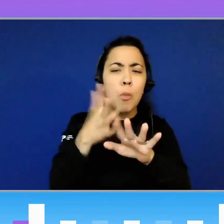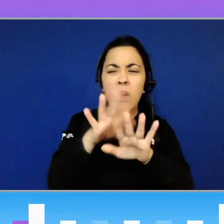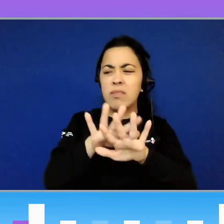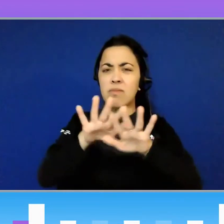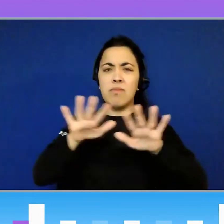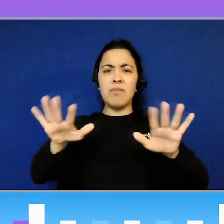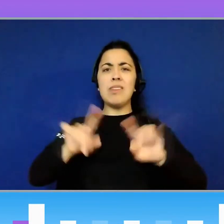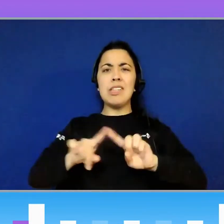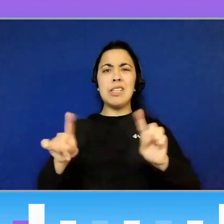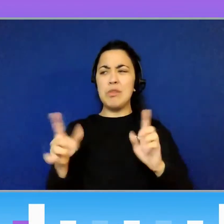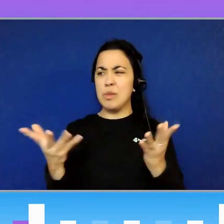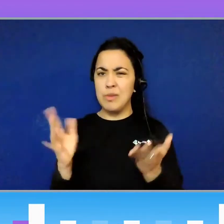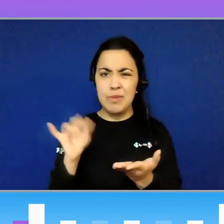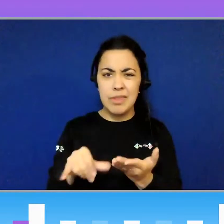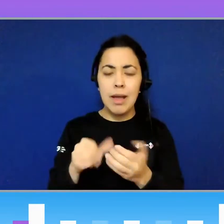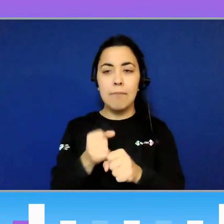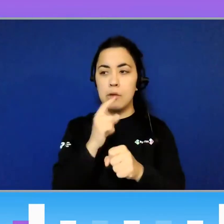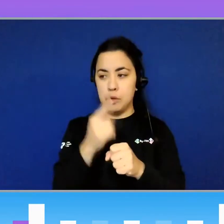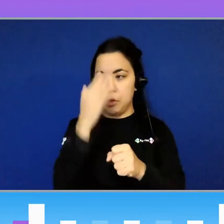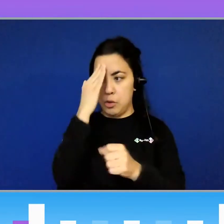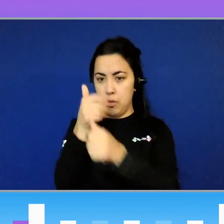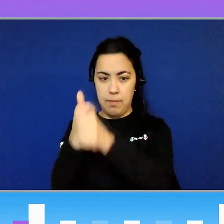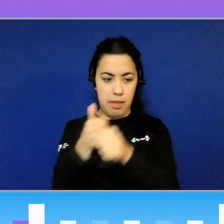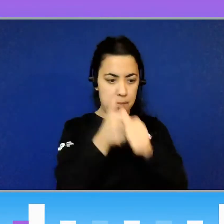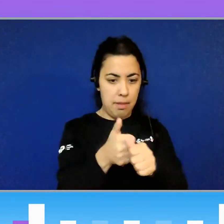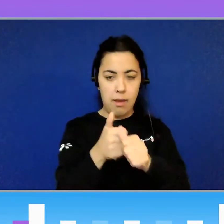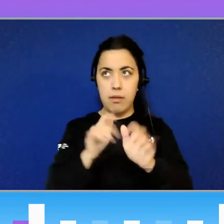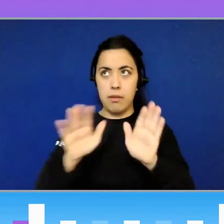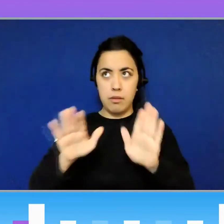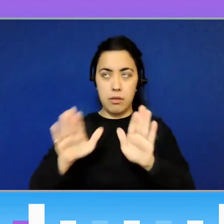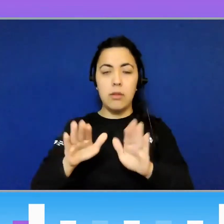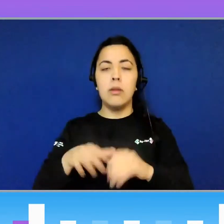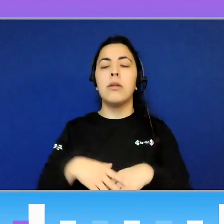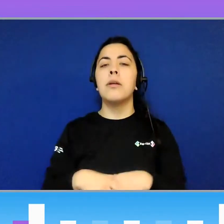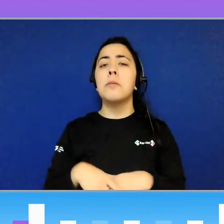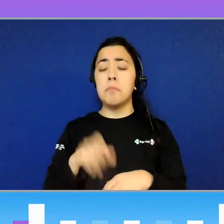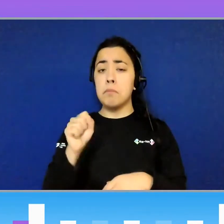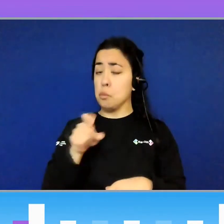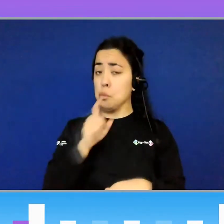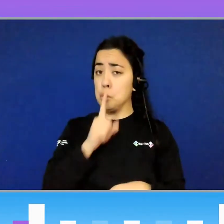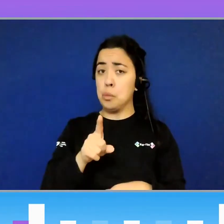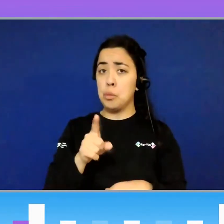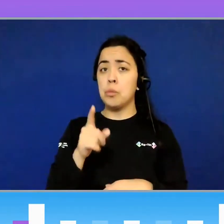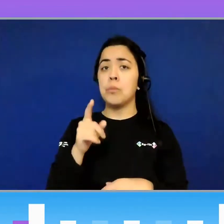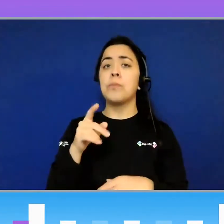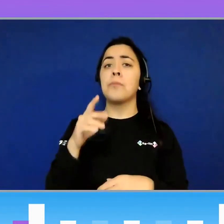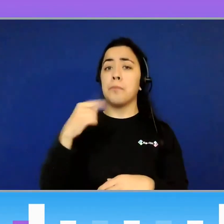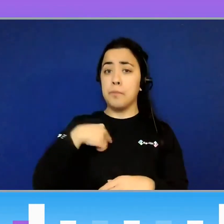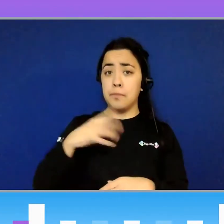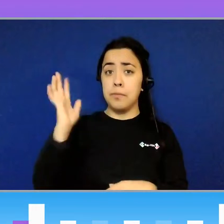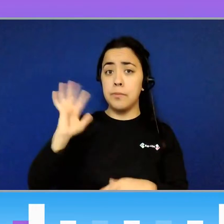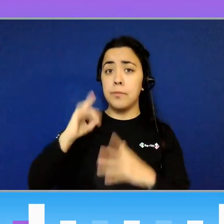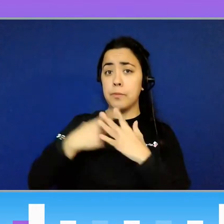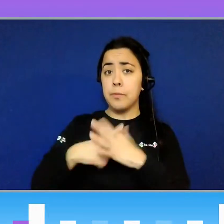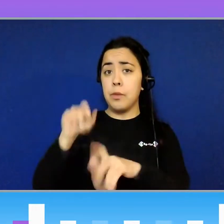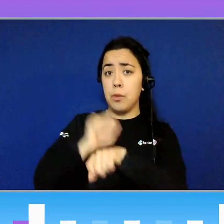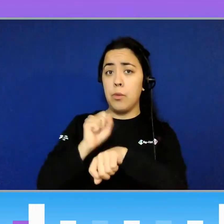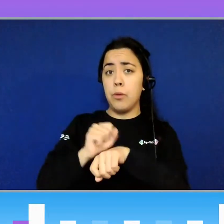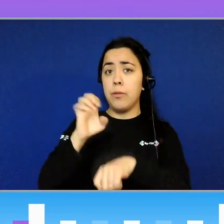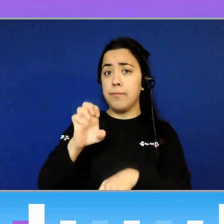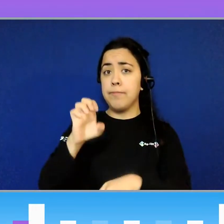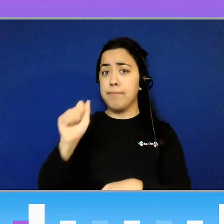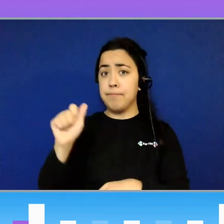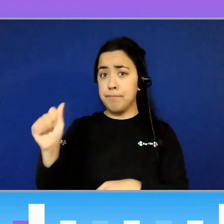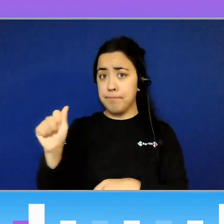they are active in Europe. It is true that when I started working on the European